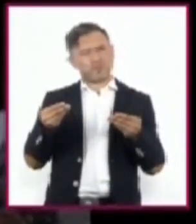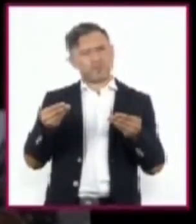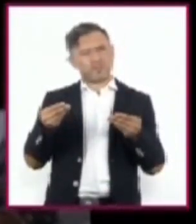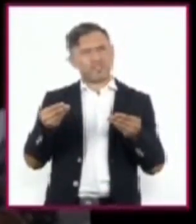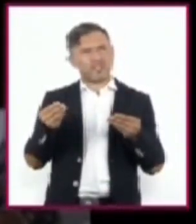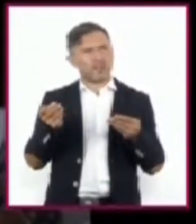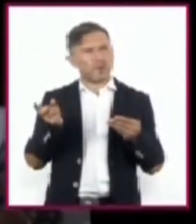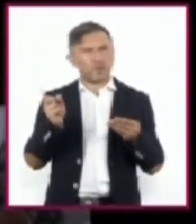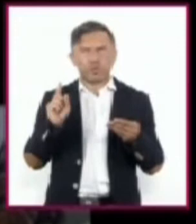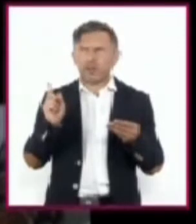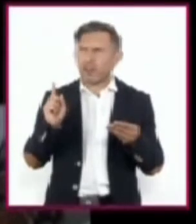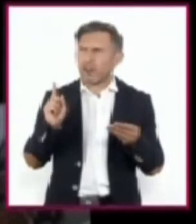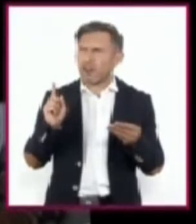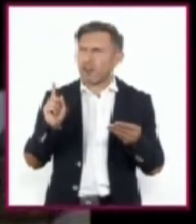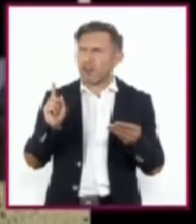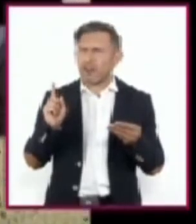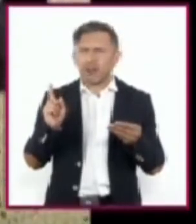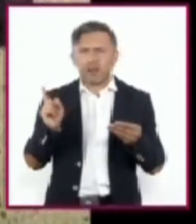Where?